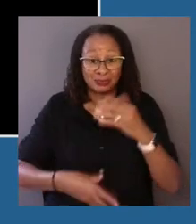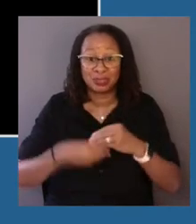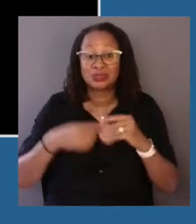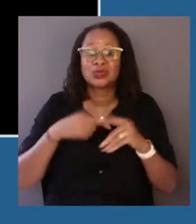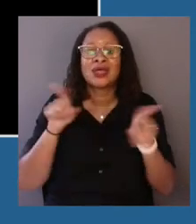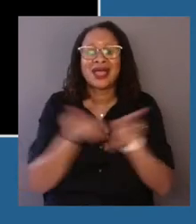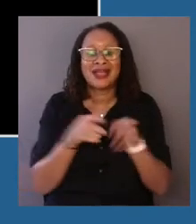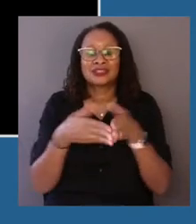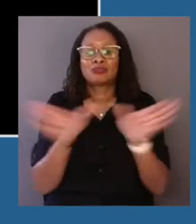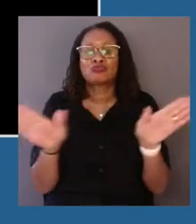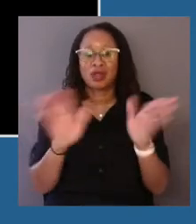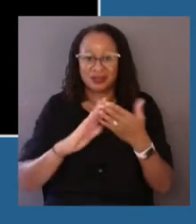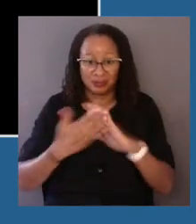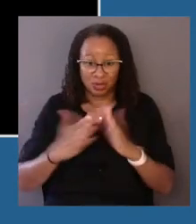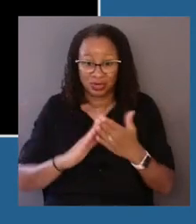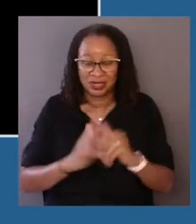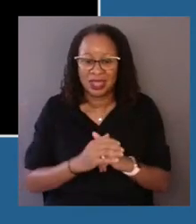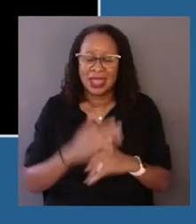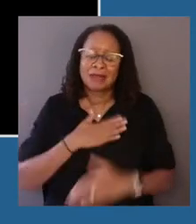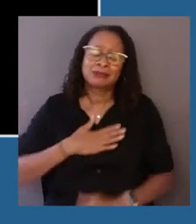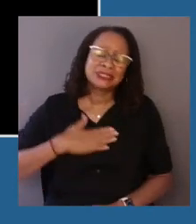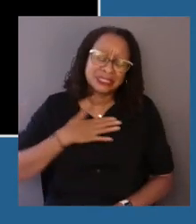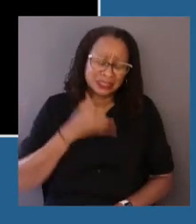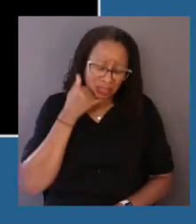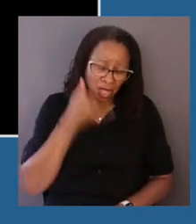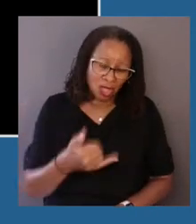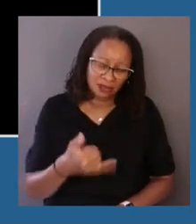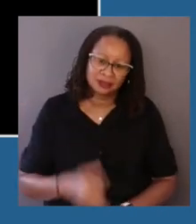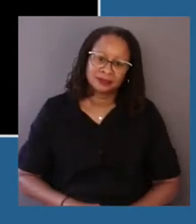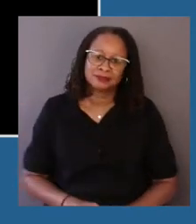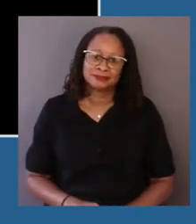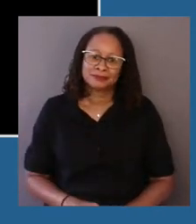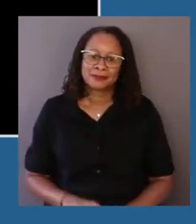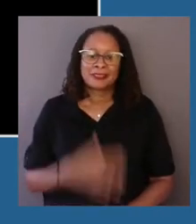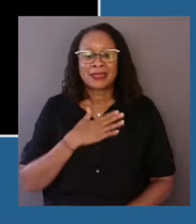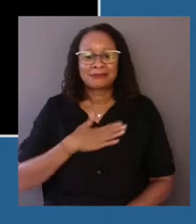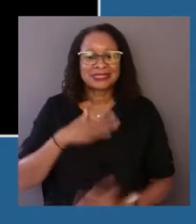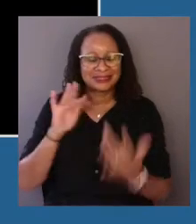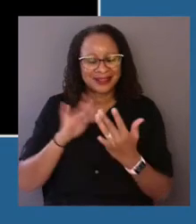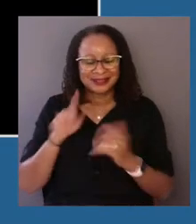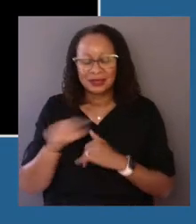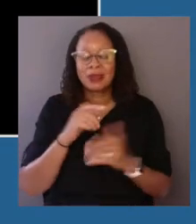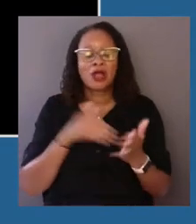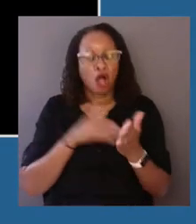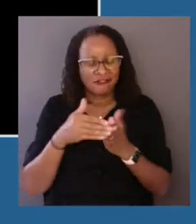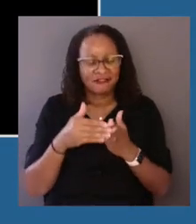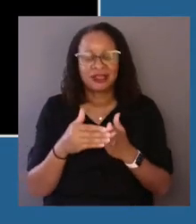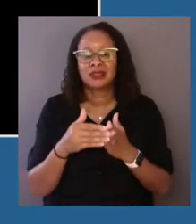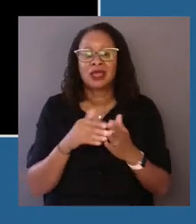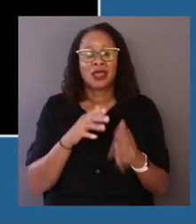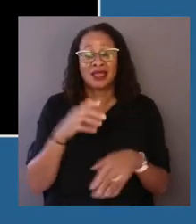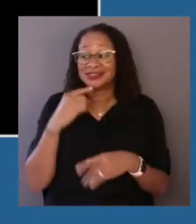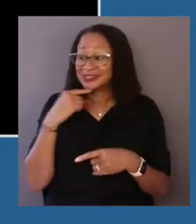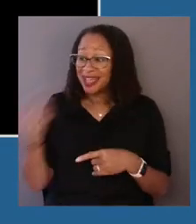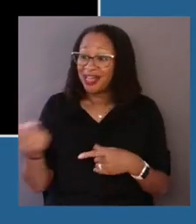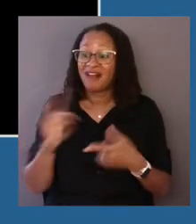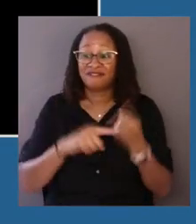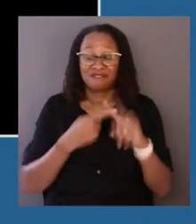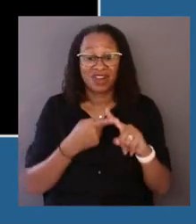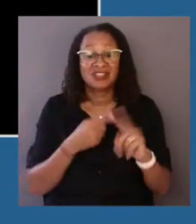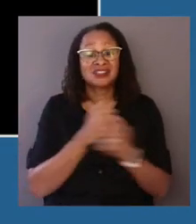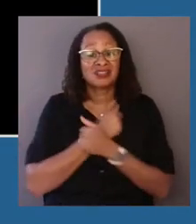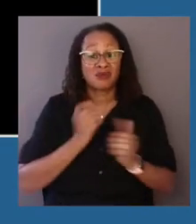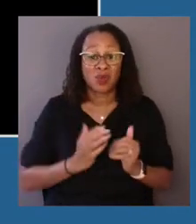community. Please make those calls. Please make them often. Please tell your friends and loved ones and coworkers.